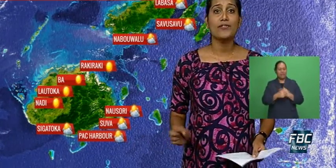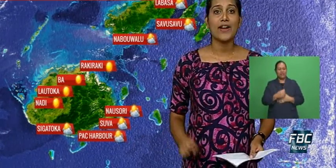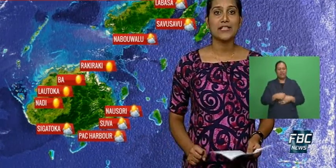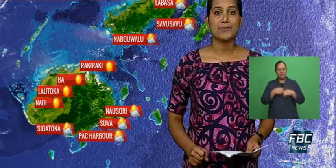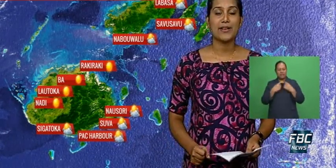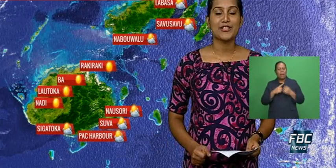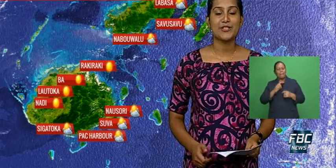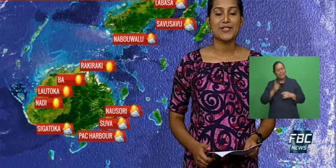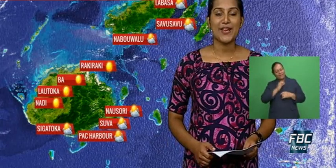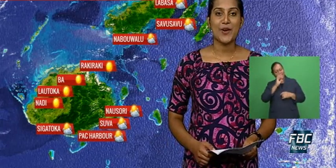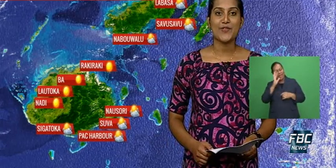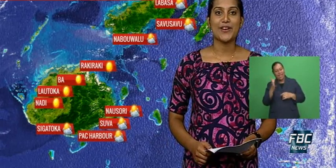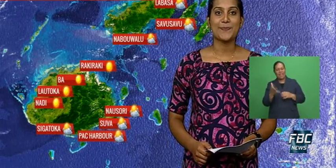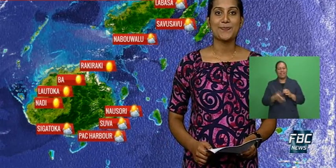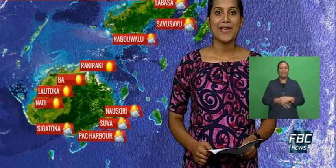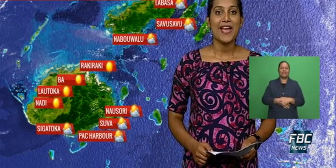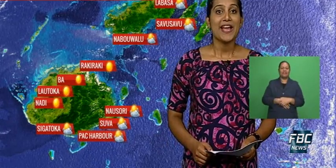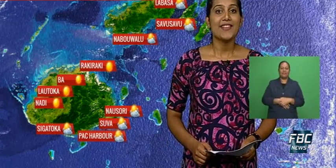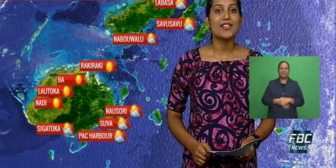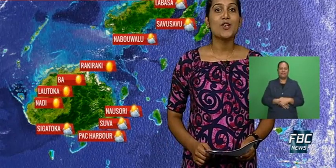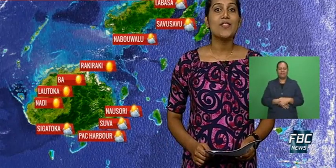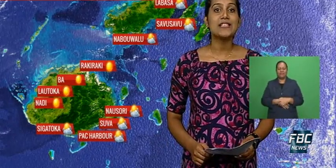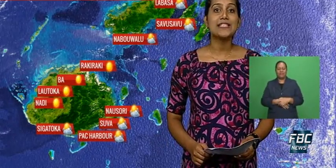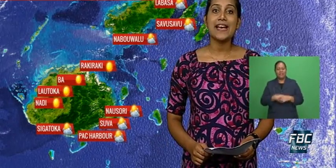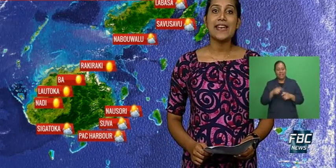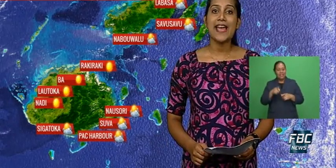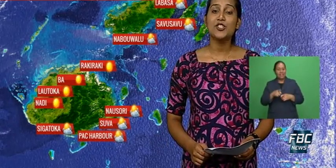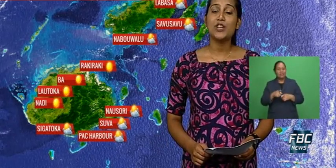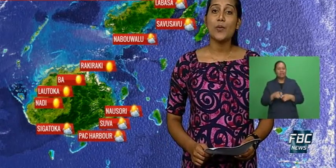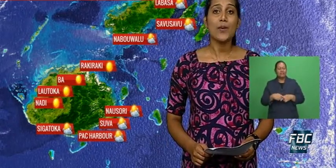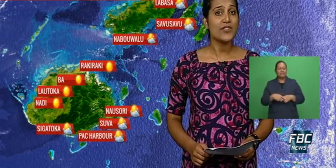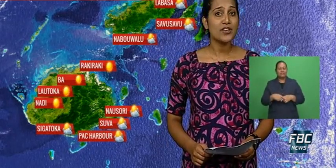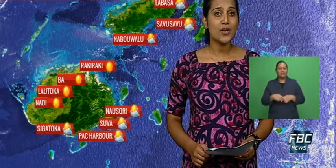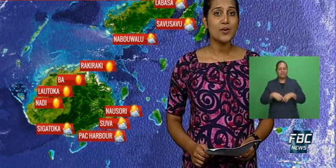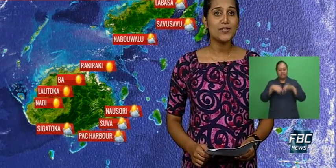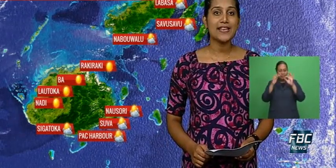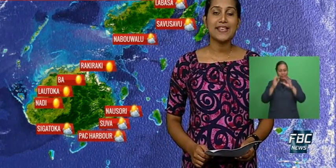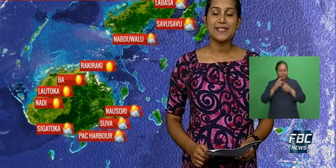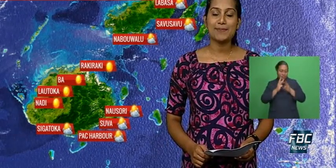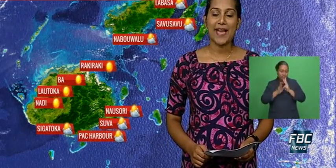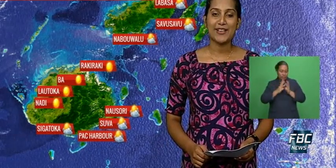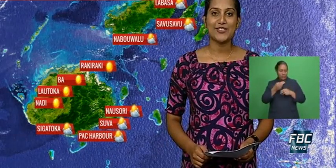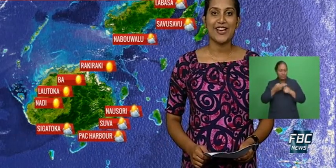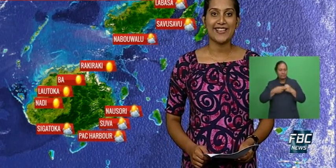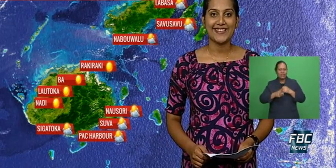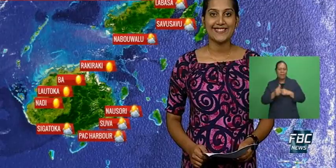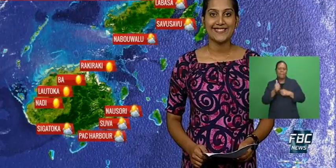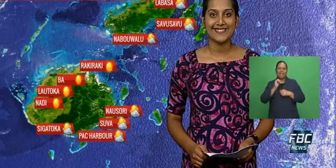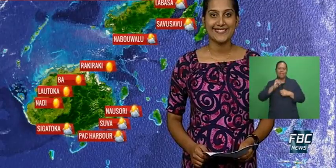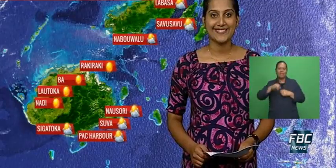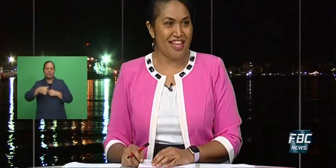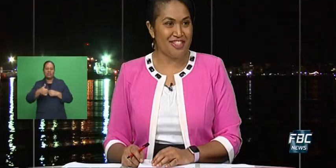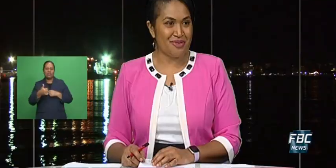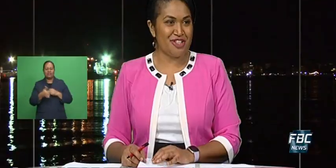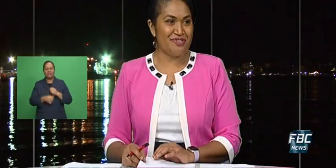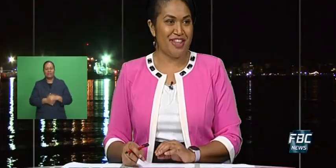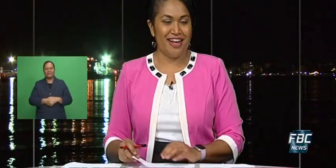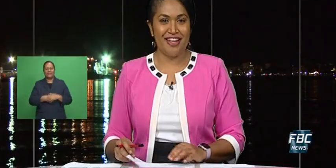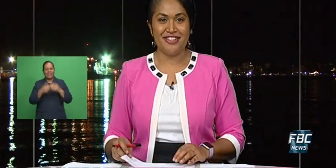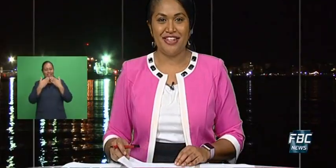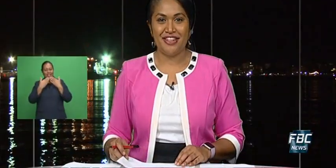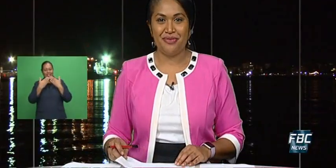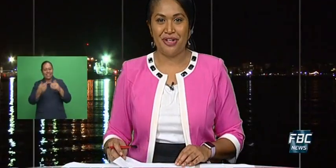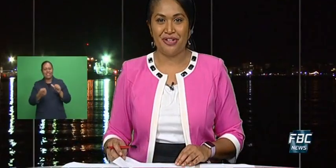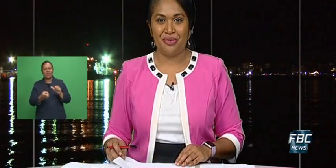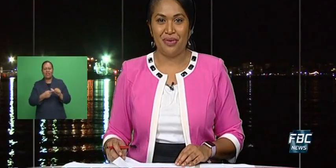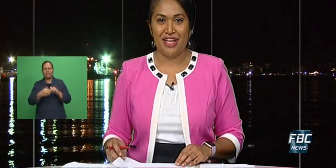overall, finer spells to take over. That's all the sun and shower weather news. It's back to Jackie. Thanks so much for that,